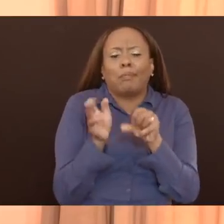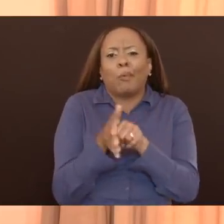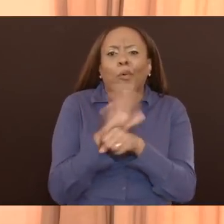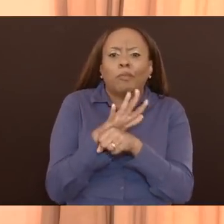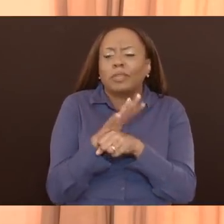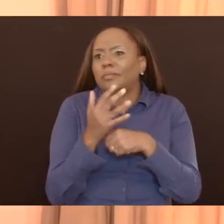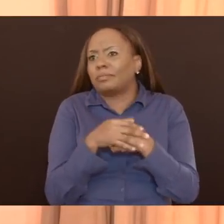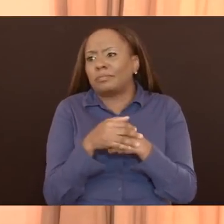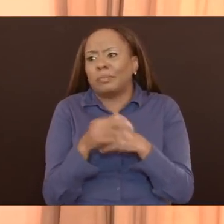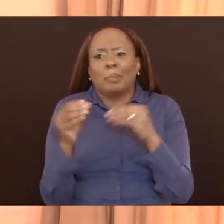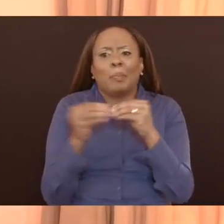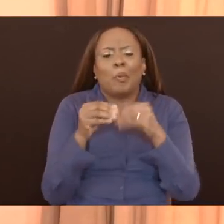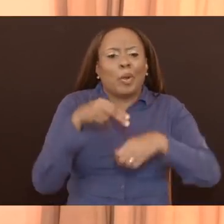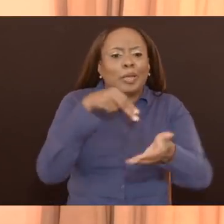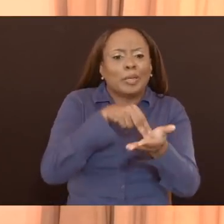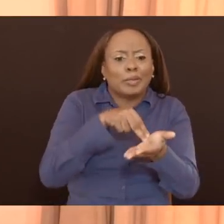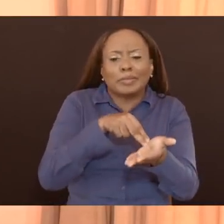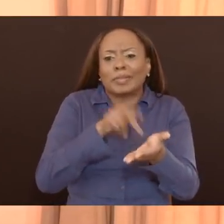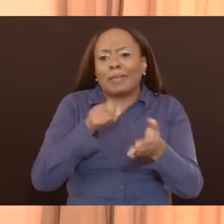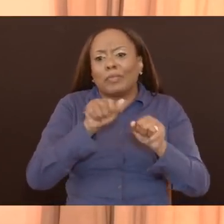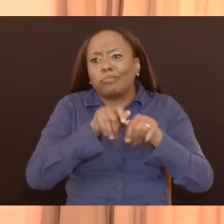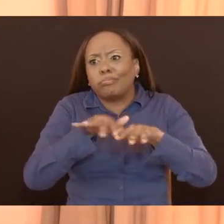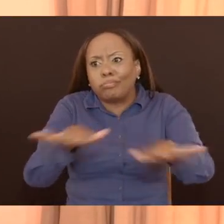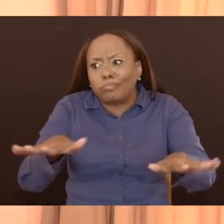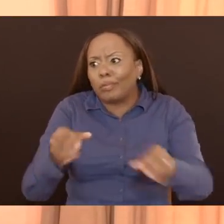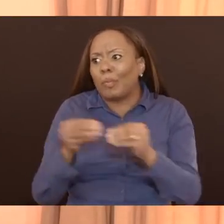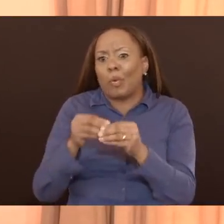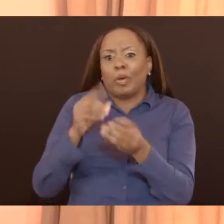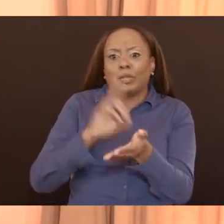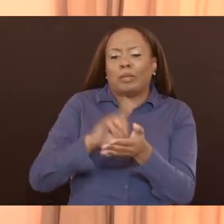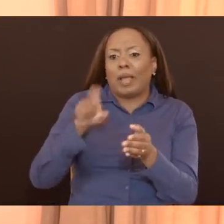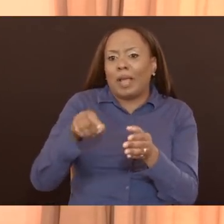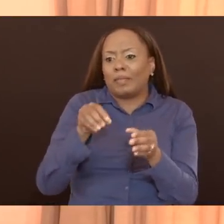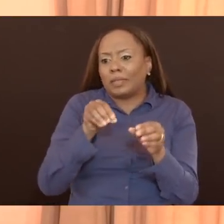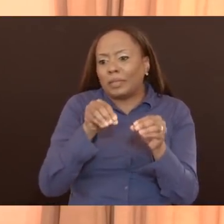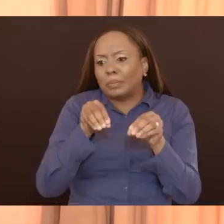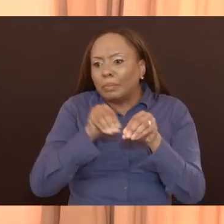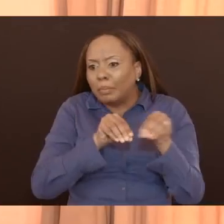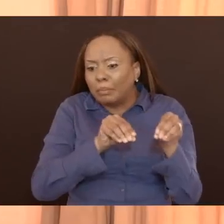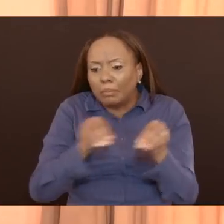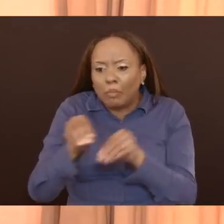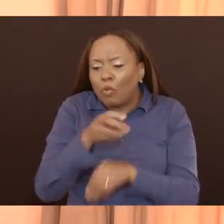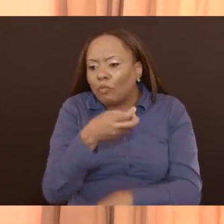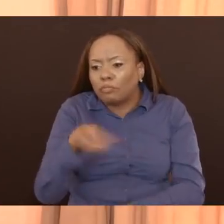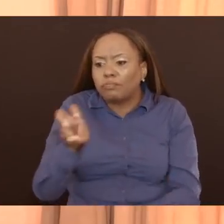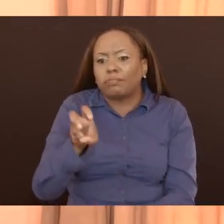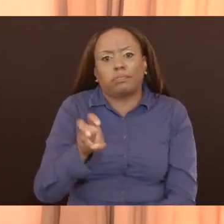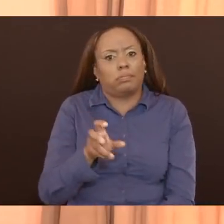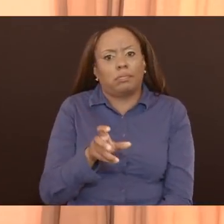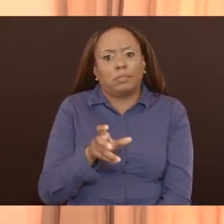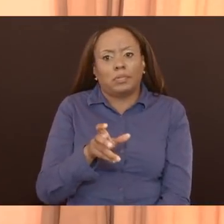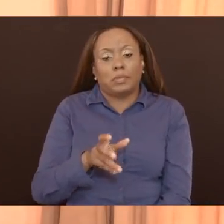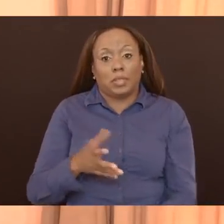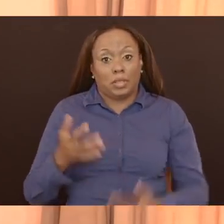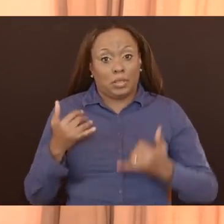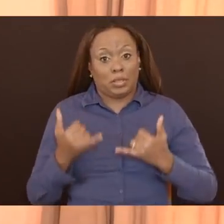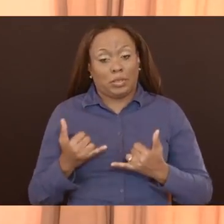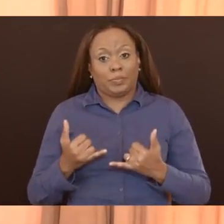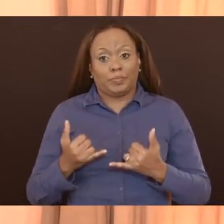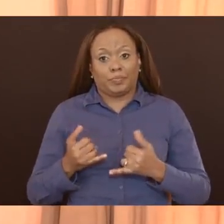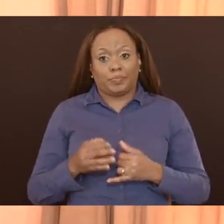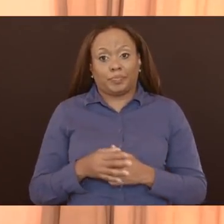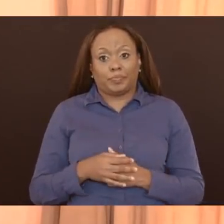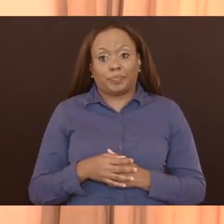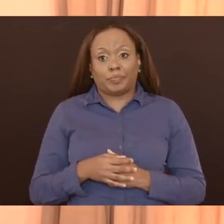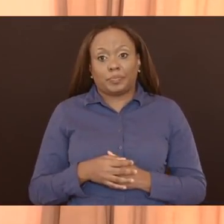personnel to the various facilities. So at this point in time, we are in a position where there must